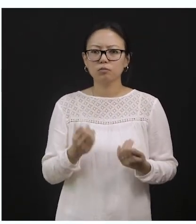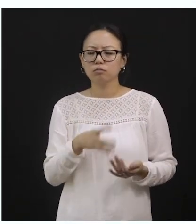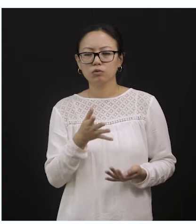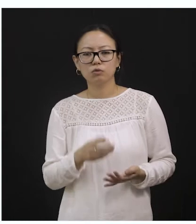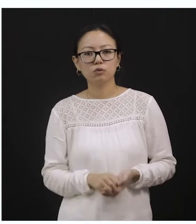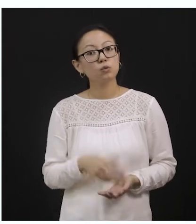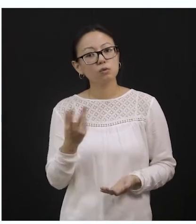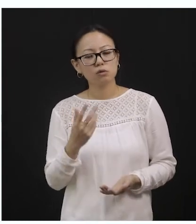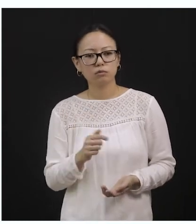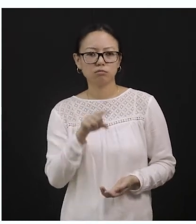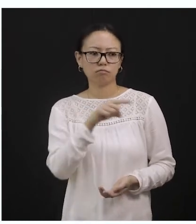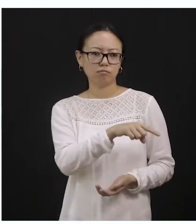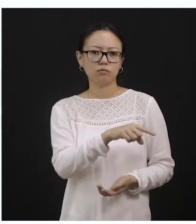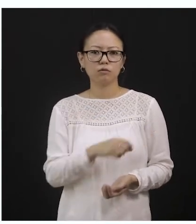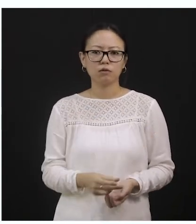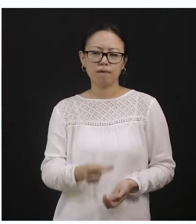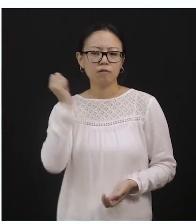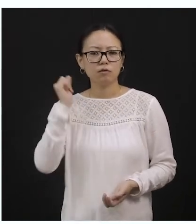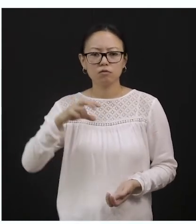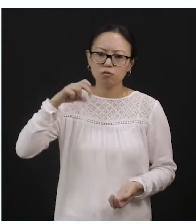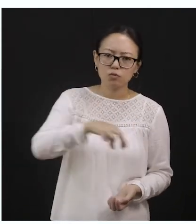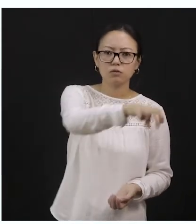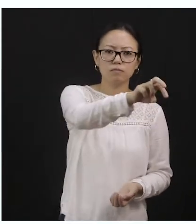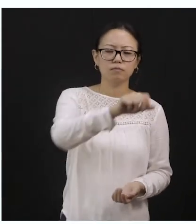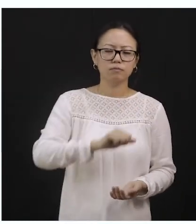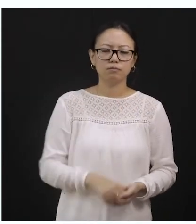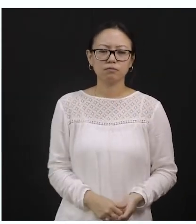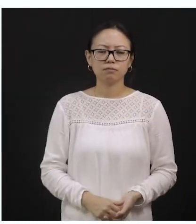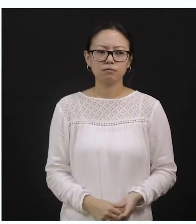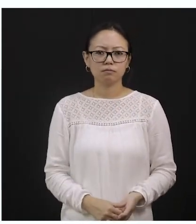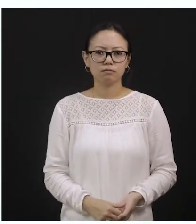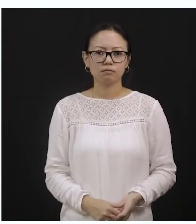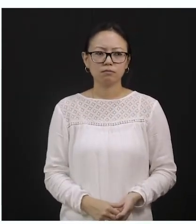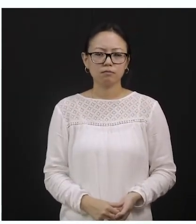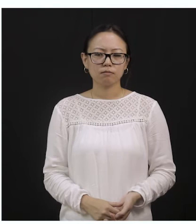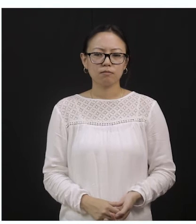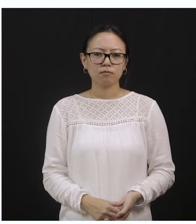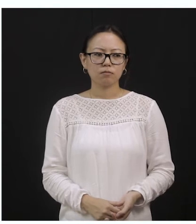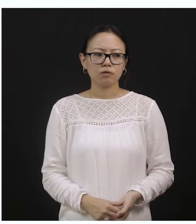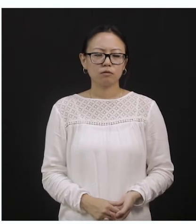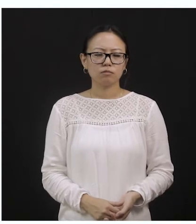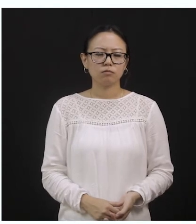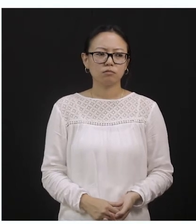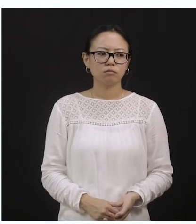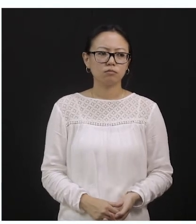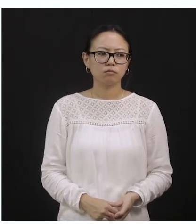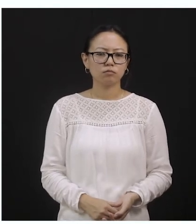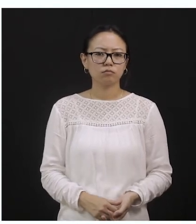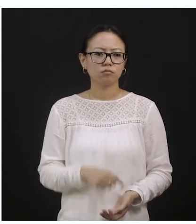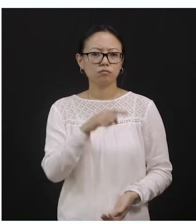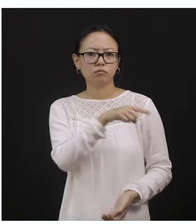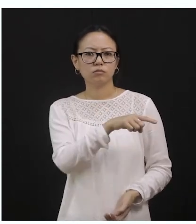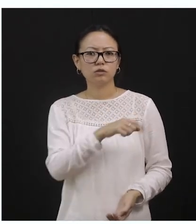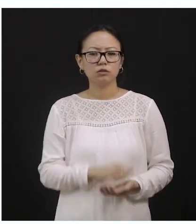They used to run very fast. All right. So this cockroach is that particular insect where they have